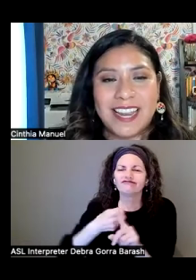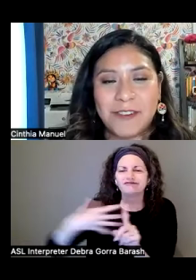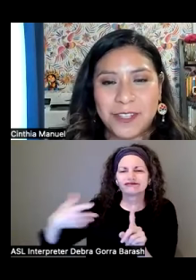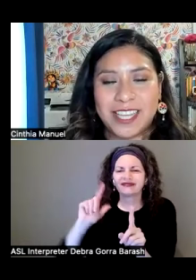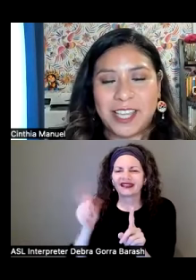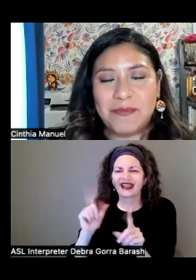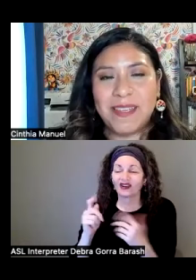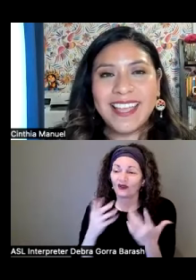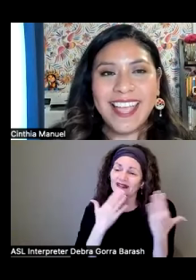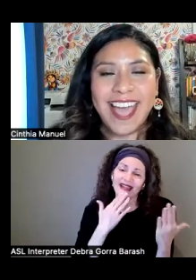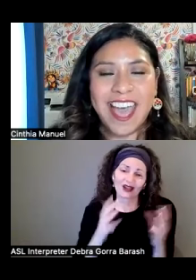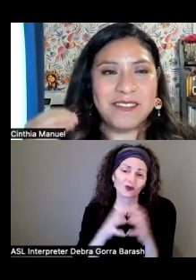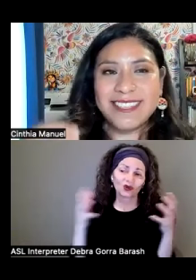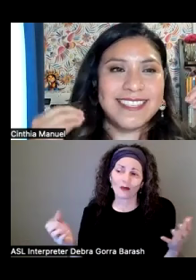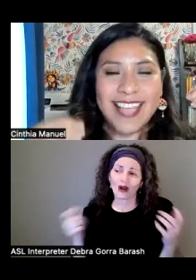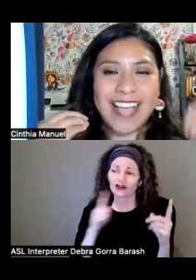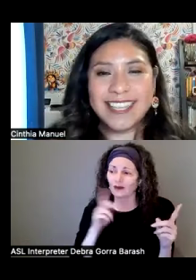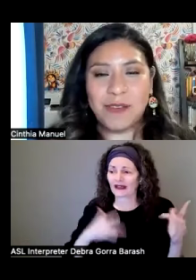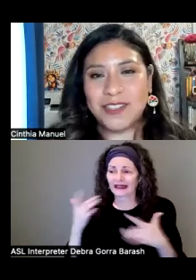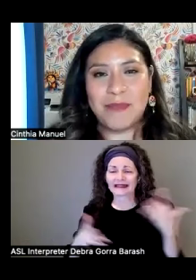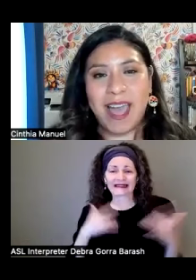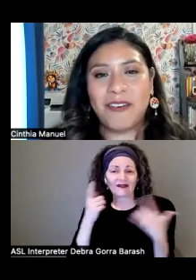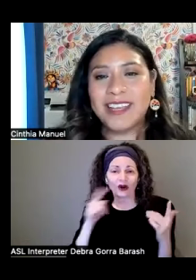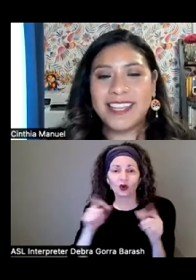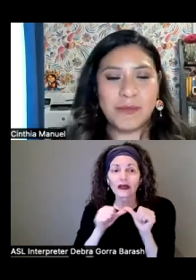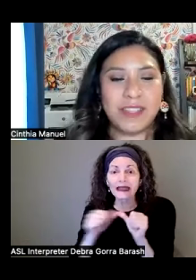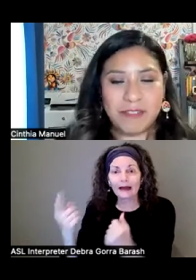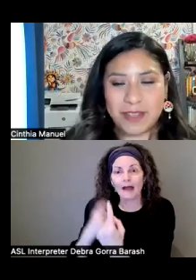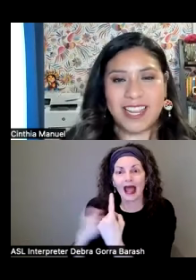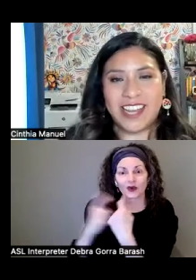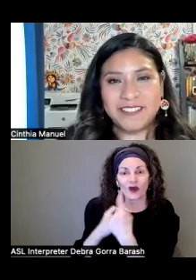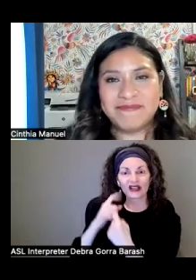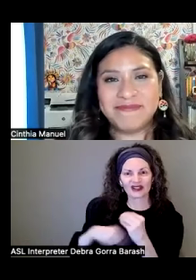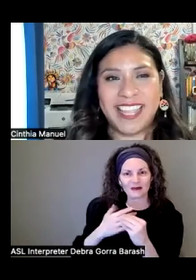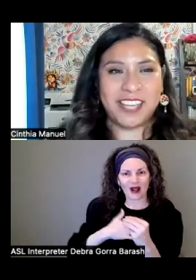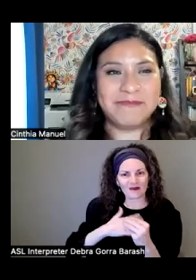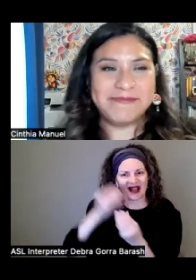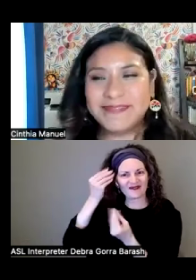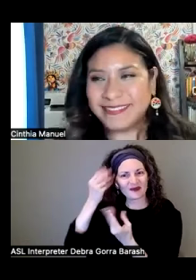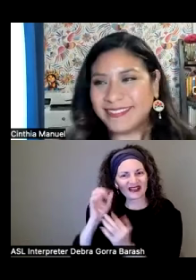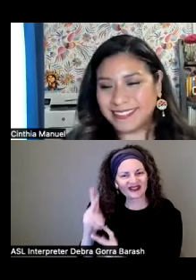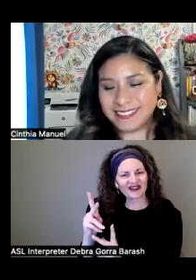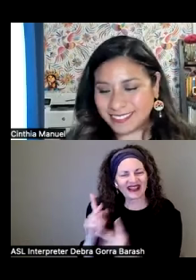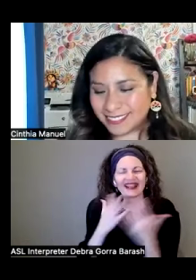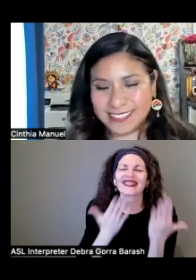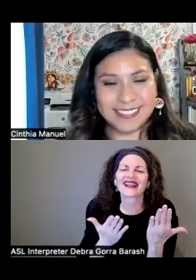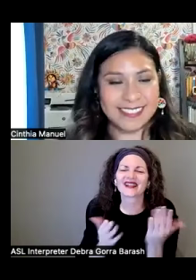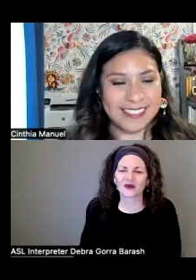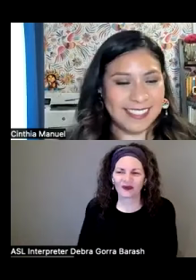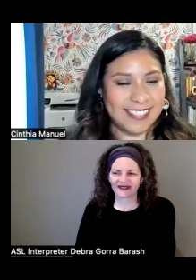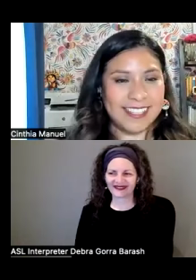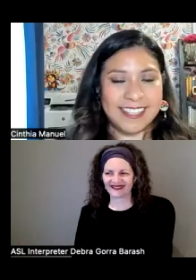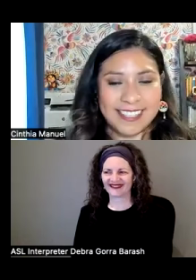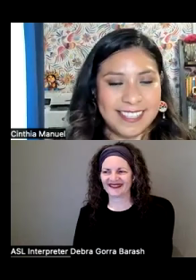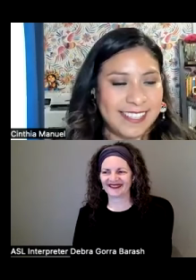really excited for you to keep just asking questions about some of the information I share. Thank you.